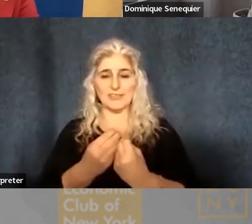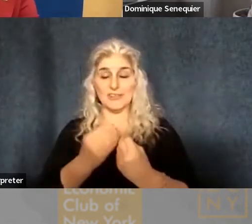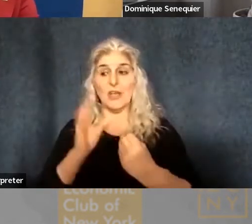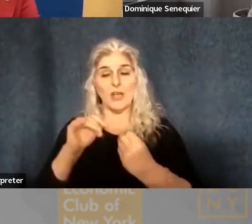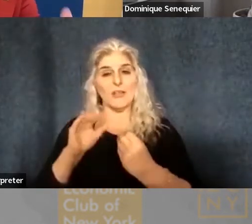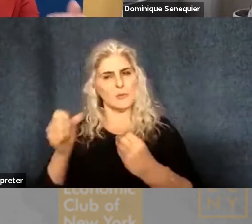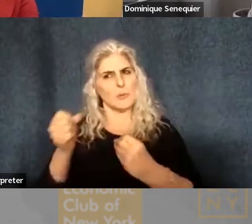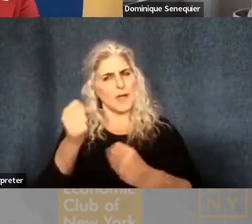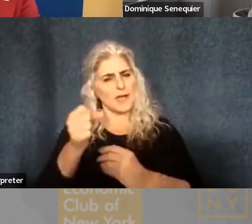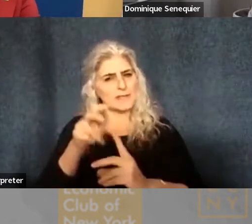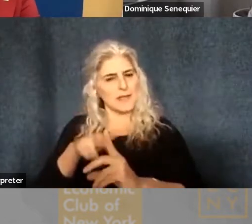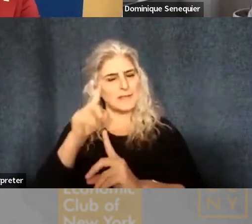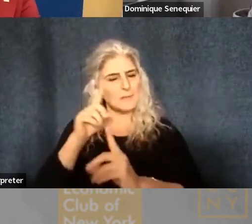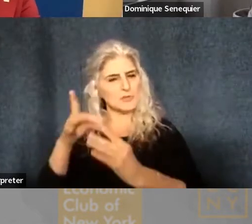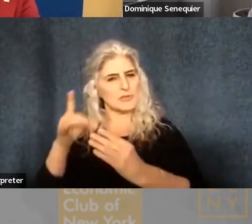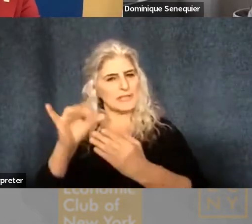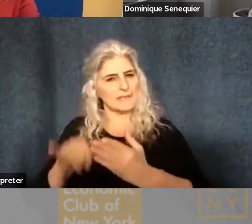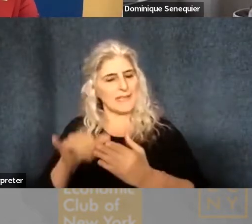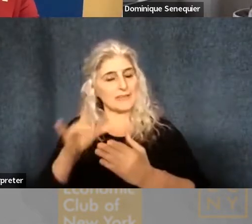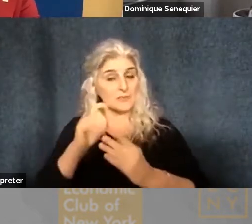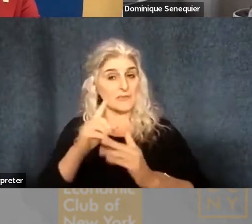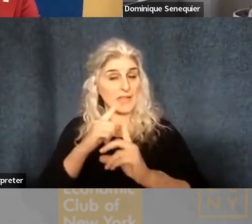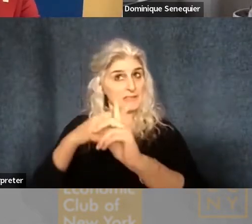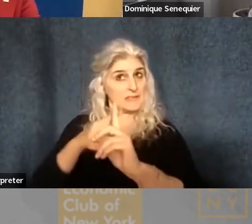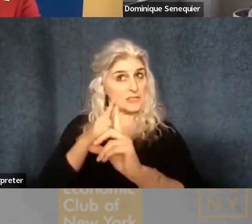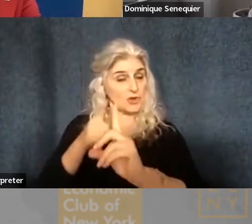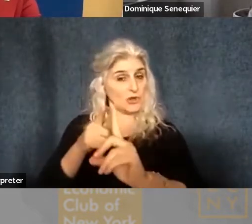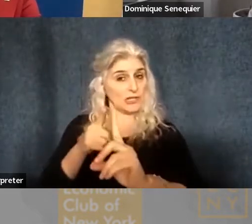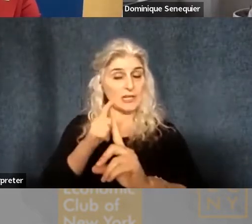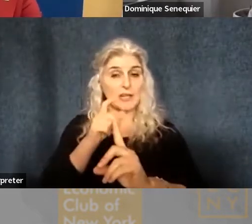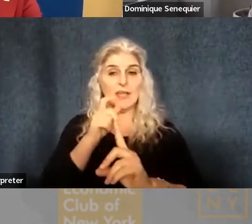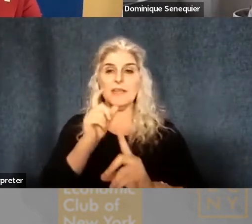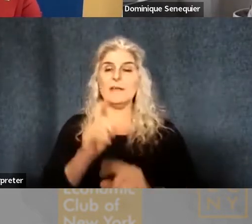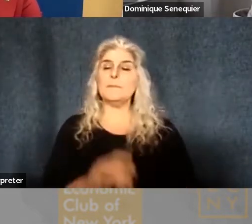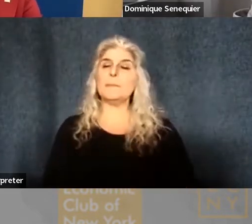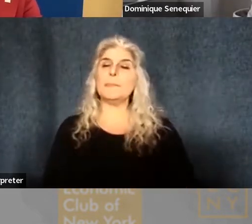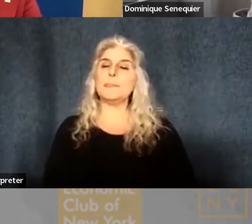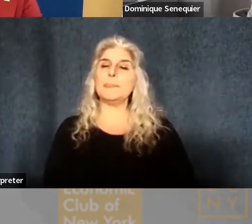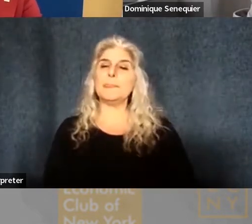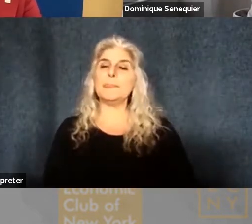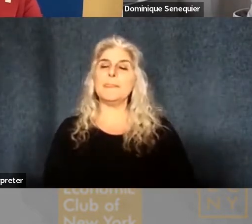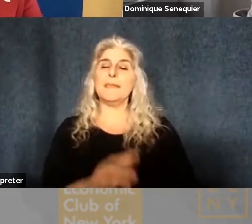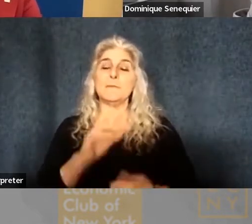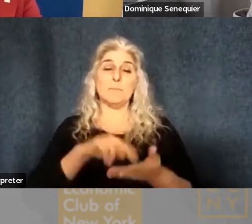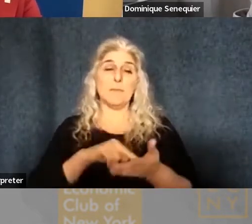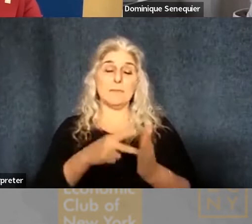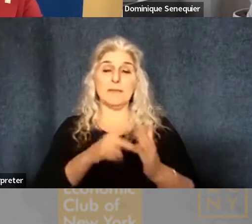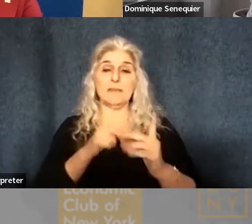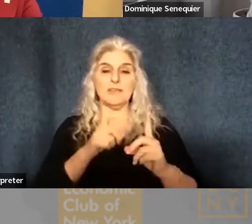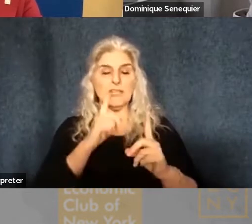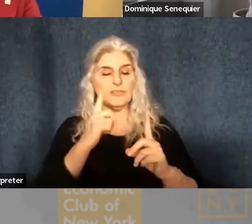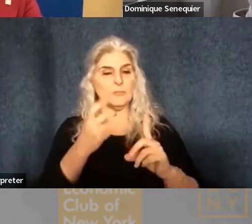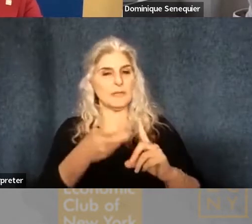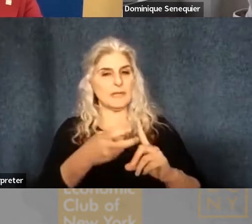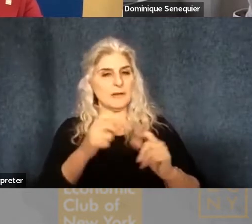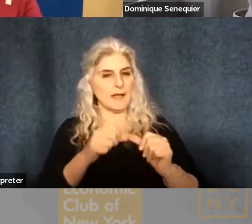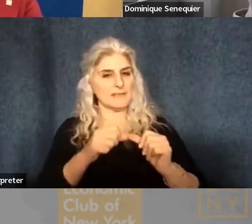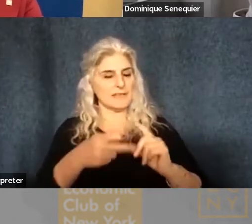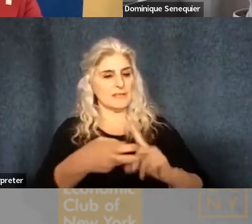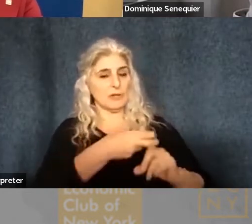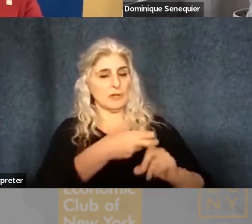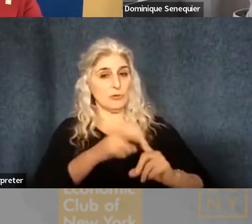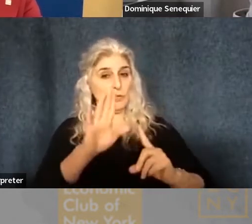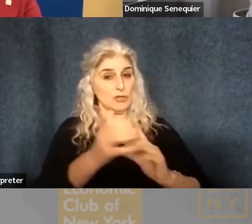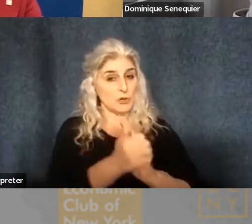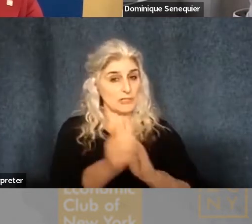also from a retention perspective. And what I always say is, you should be constantly recruiting your talent, because if you're not, somebody else